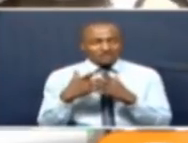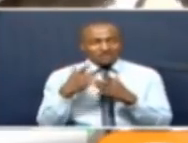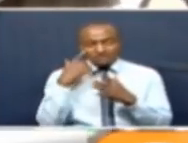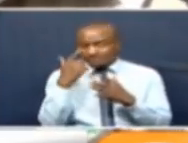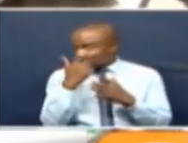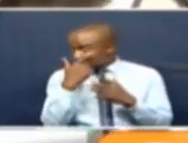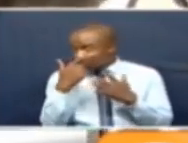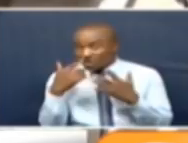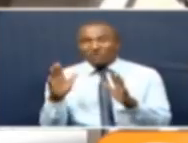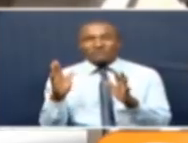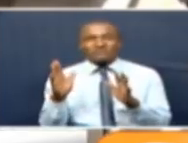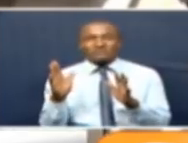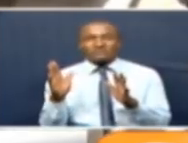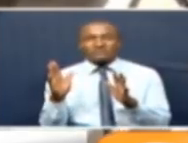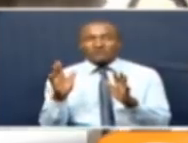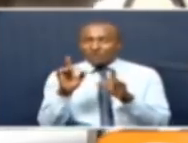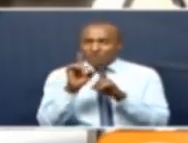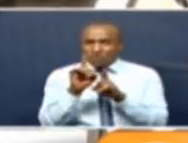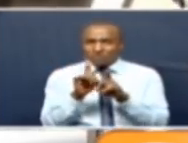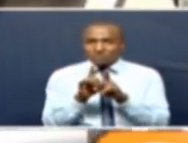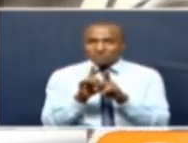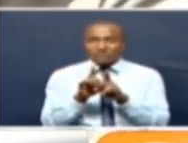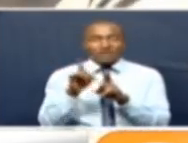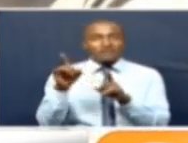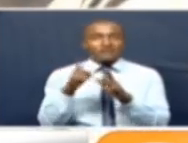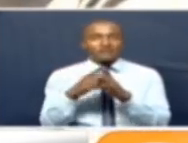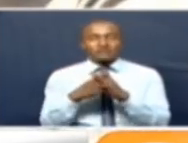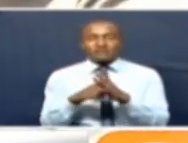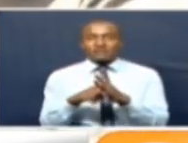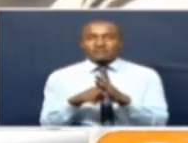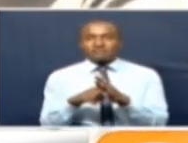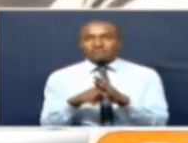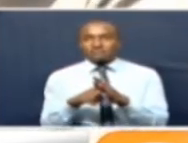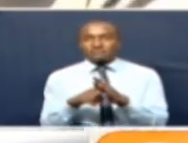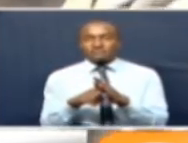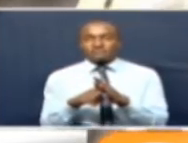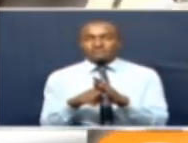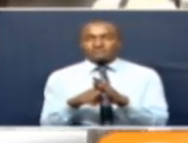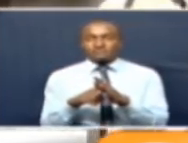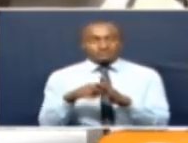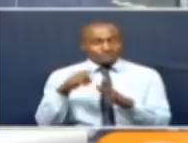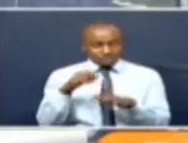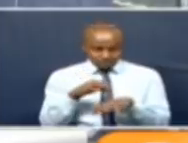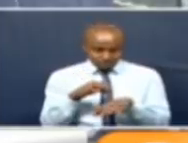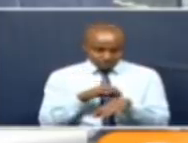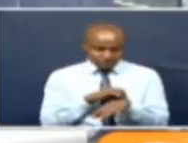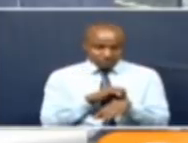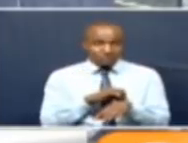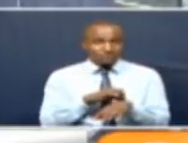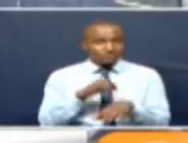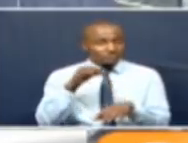eyesight. Also, they start growing gray hair.